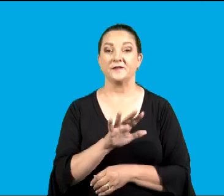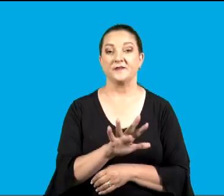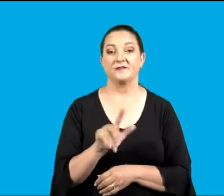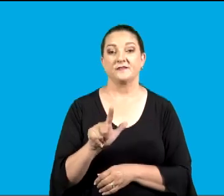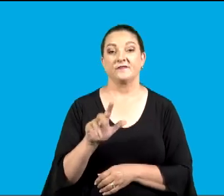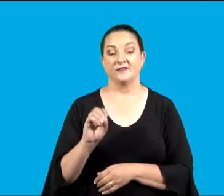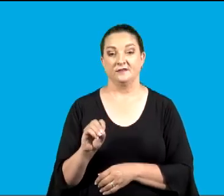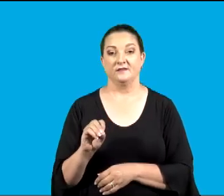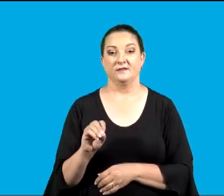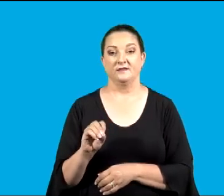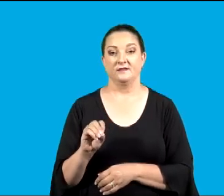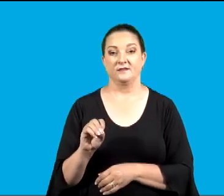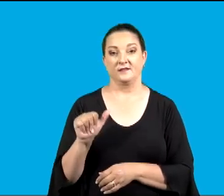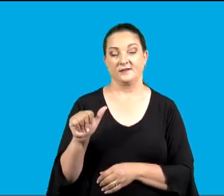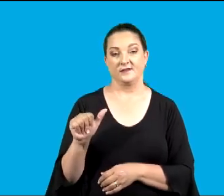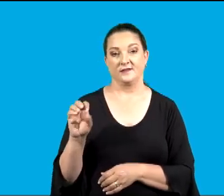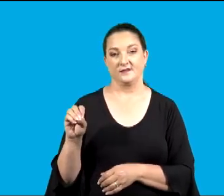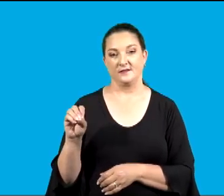be